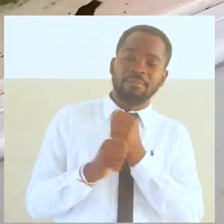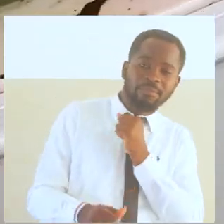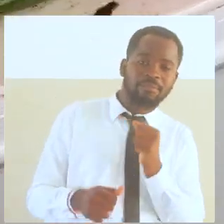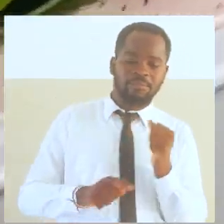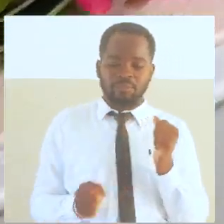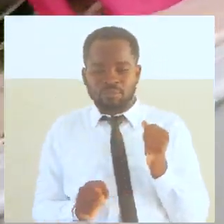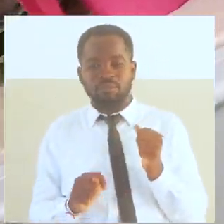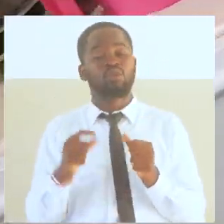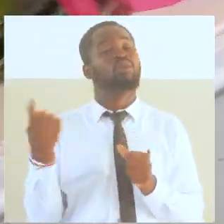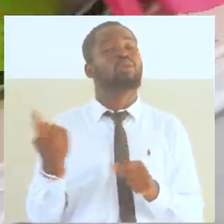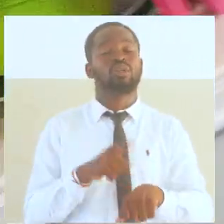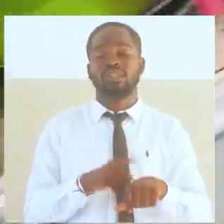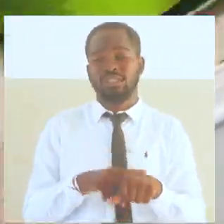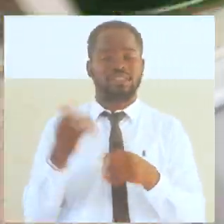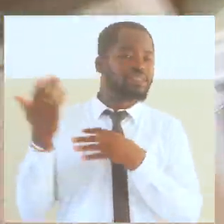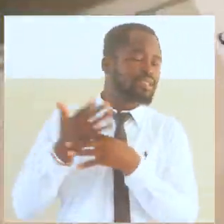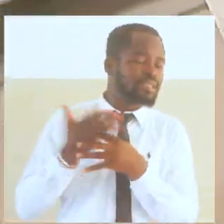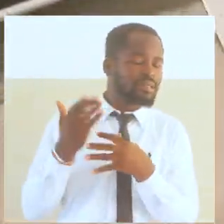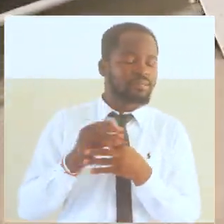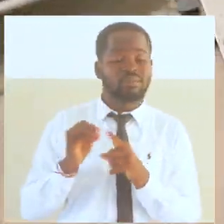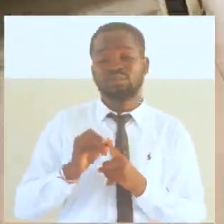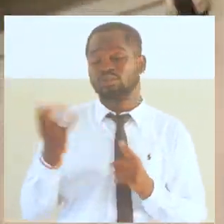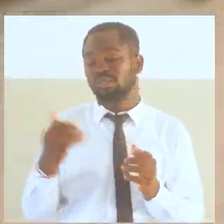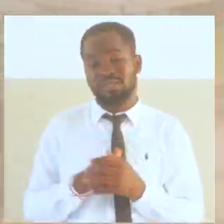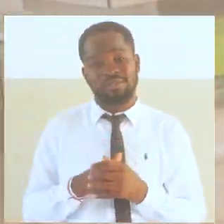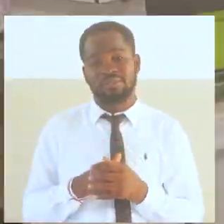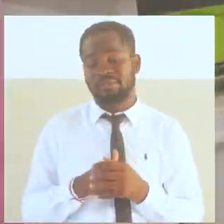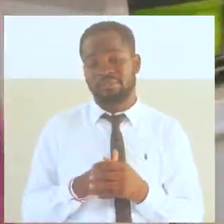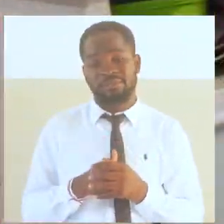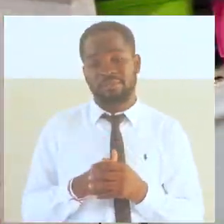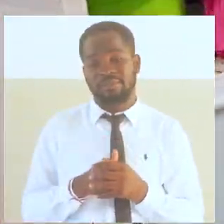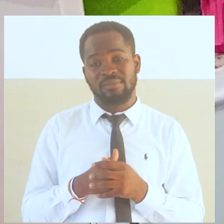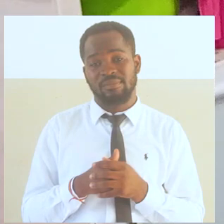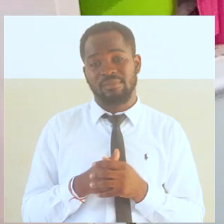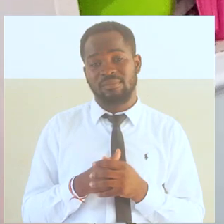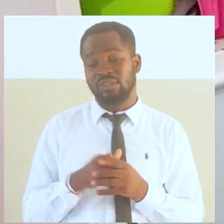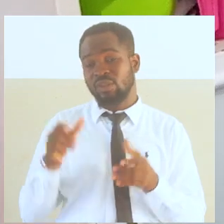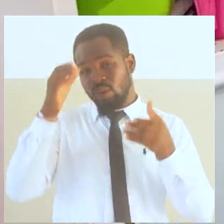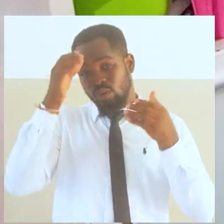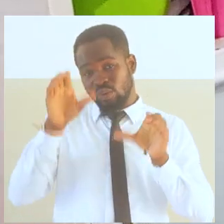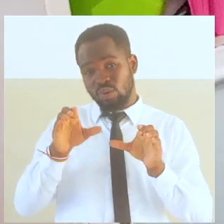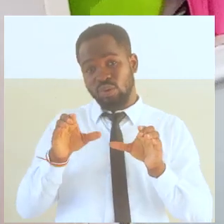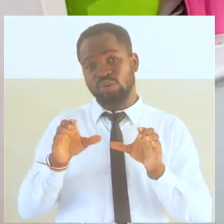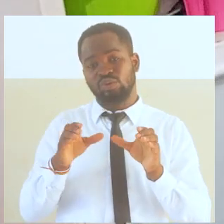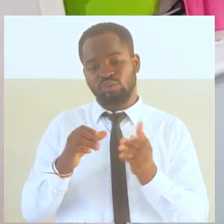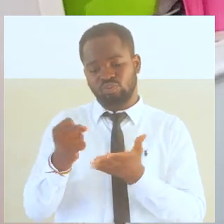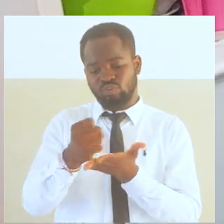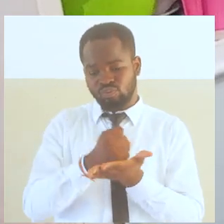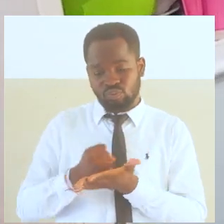indeed a troubling condition, but the refreshing news is that it can't be prevented to a very large